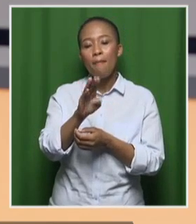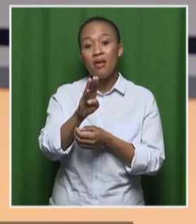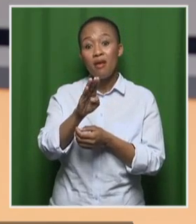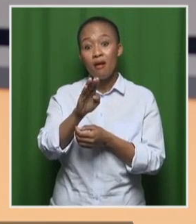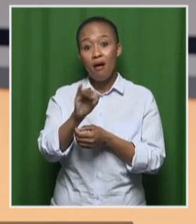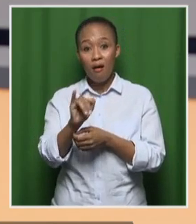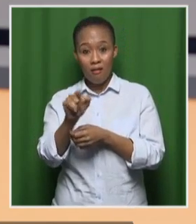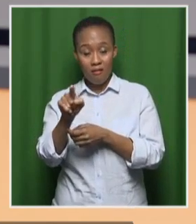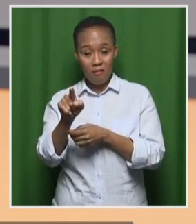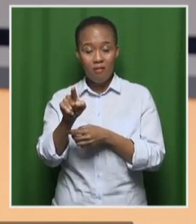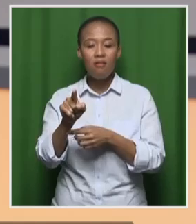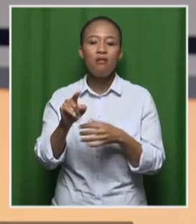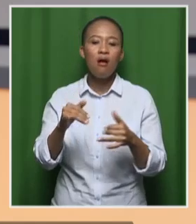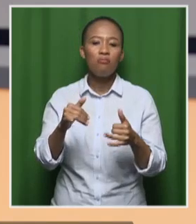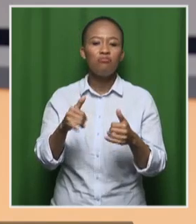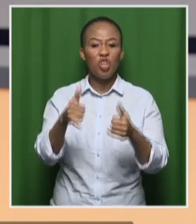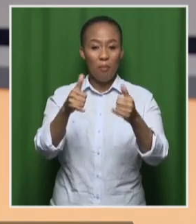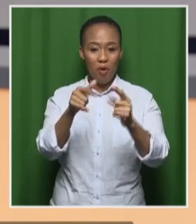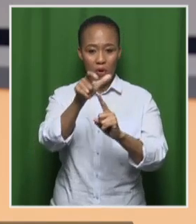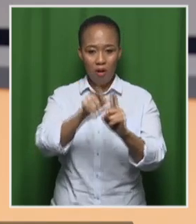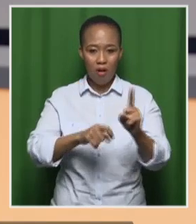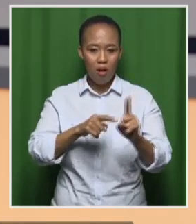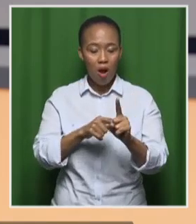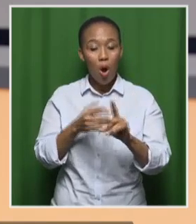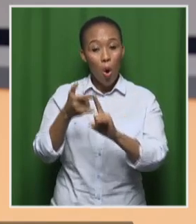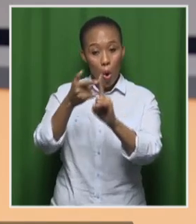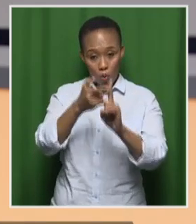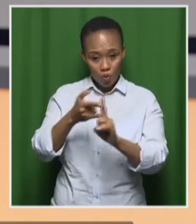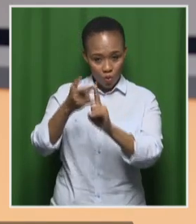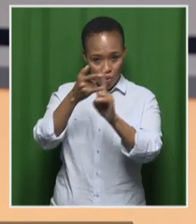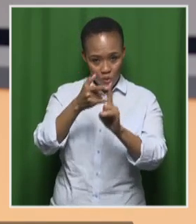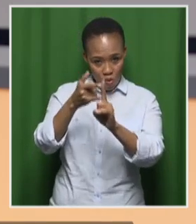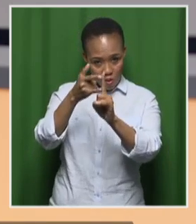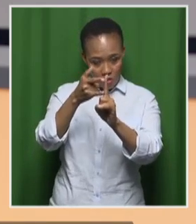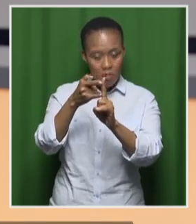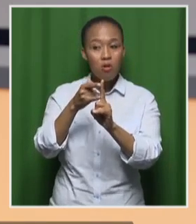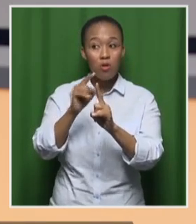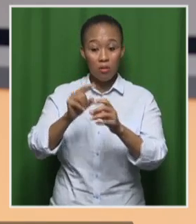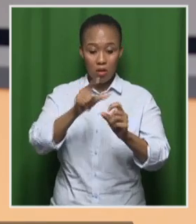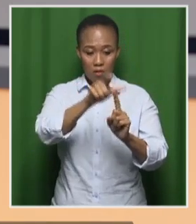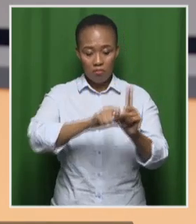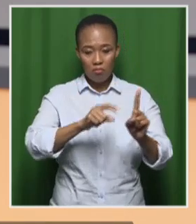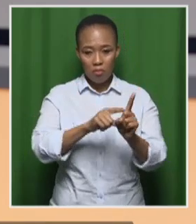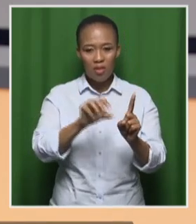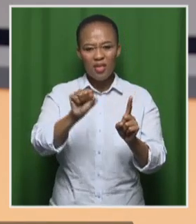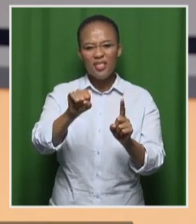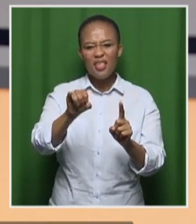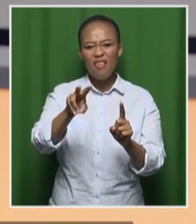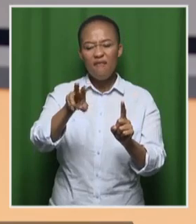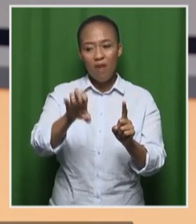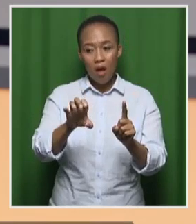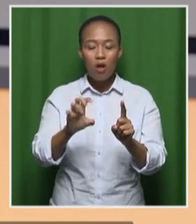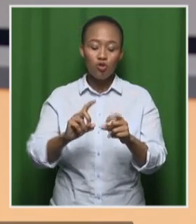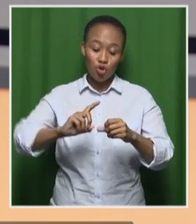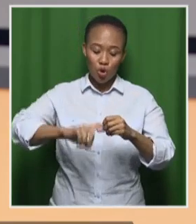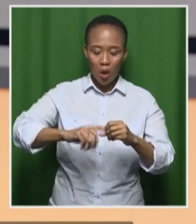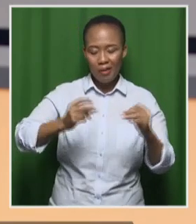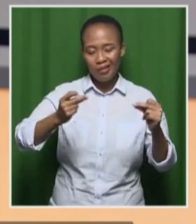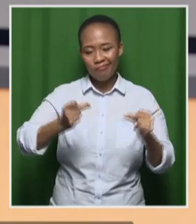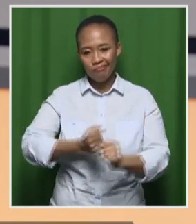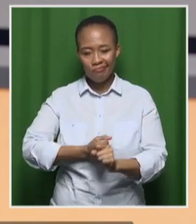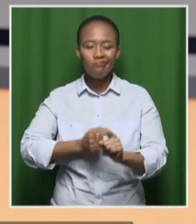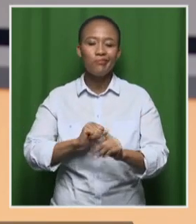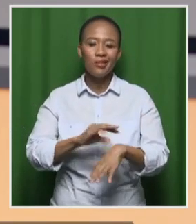Sivenathi was meant to be joining us via Zoom this morning, but we are having some problems getting him. But right next to me here in studio is the man that